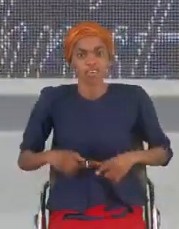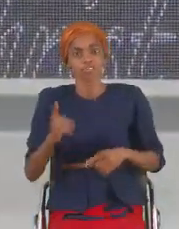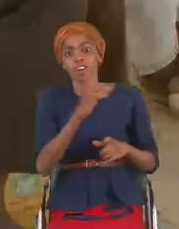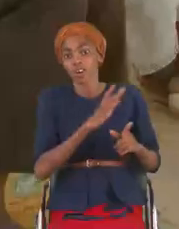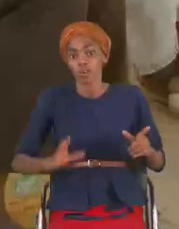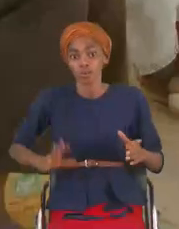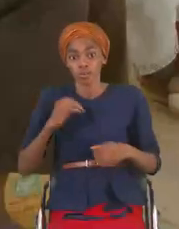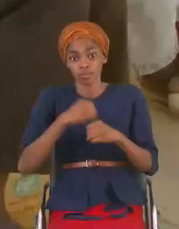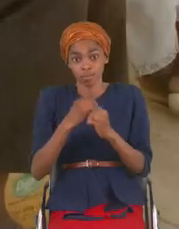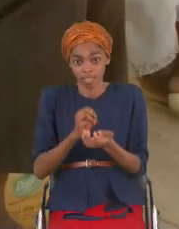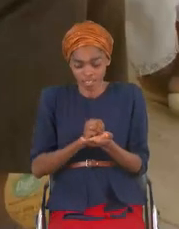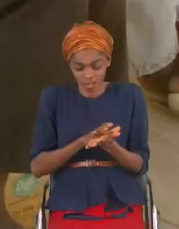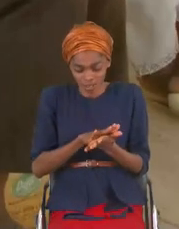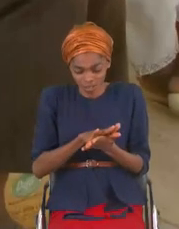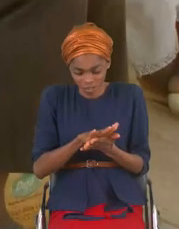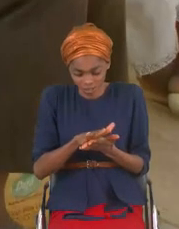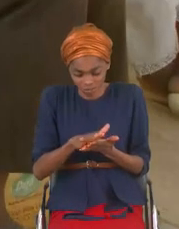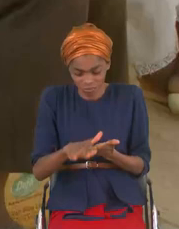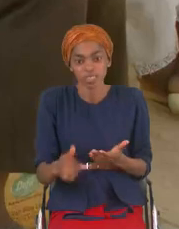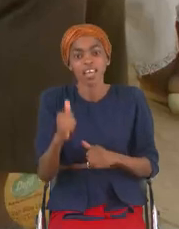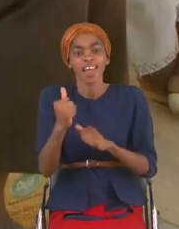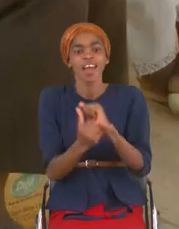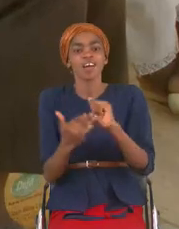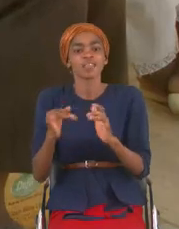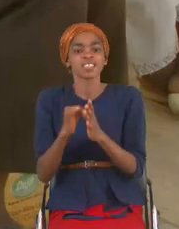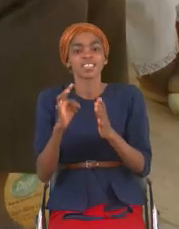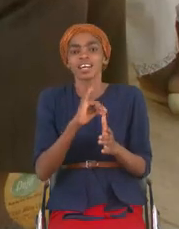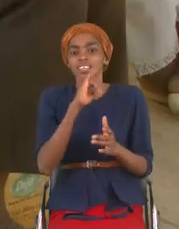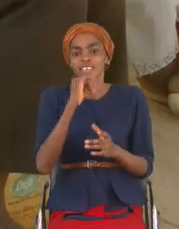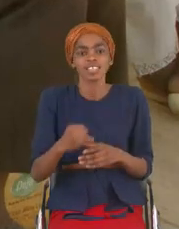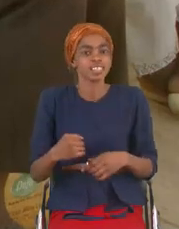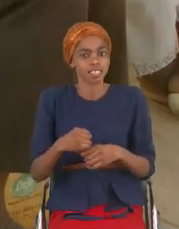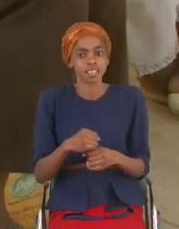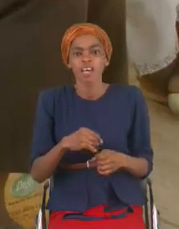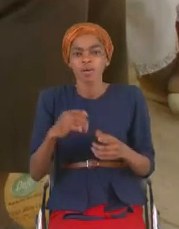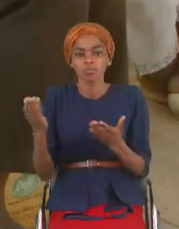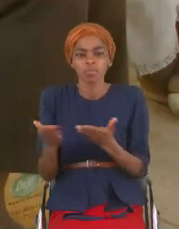away. Everything that will discredit your ministry,